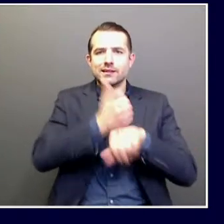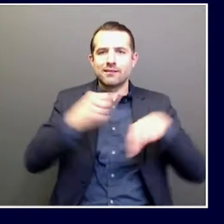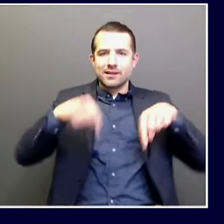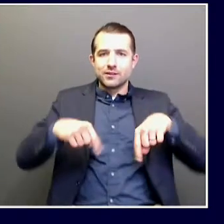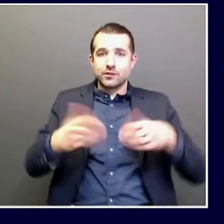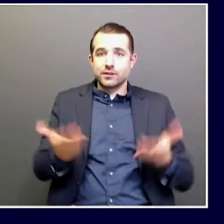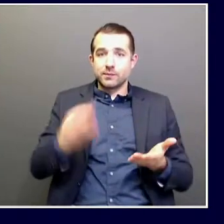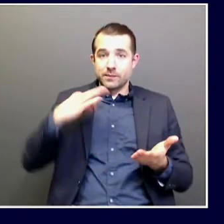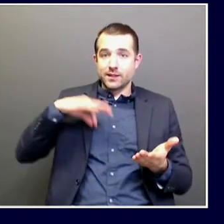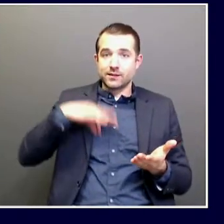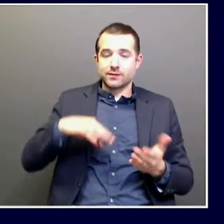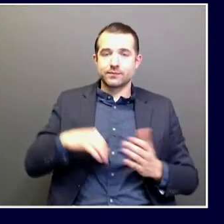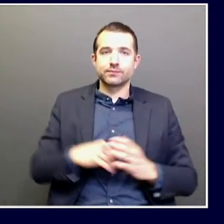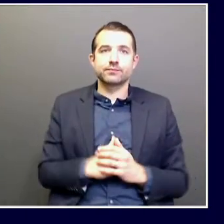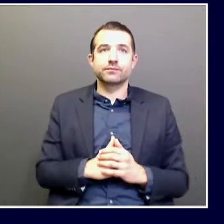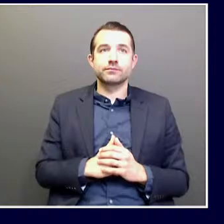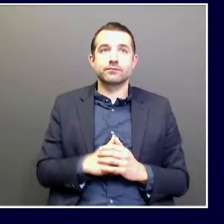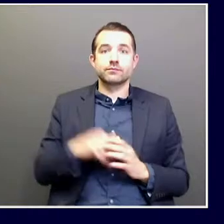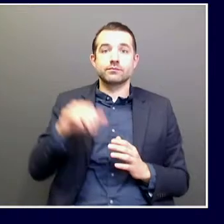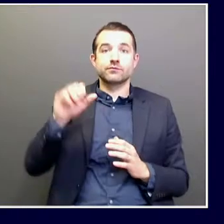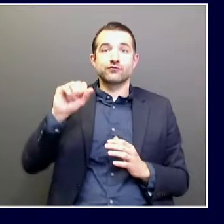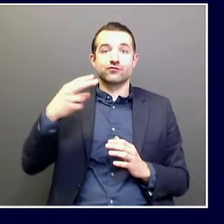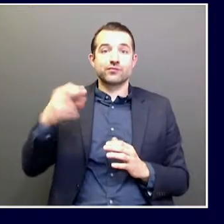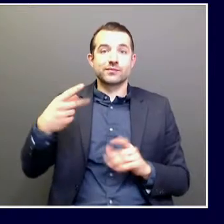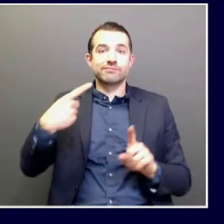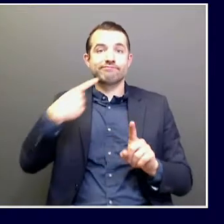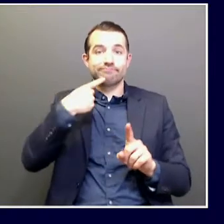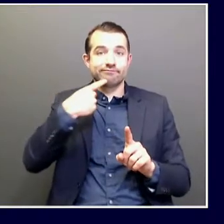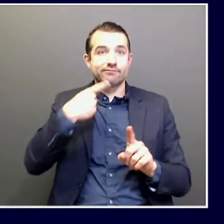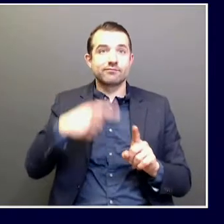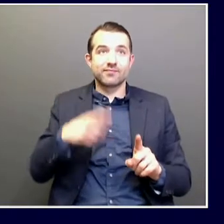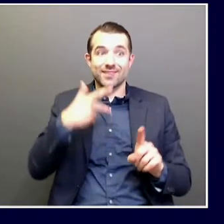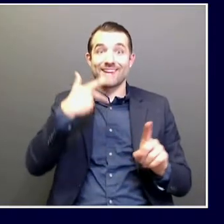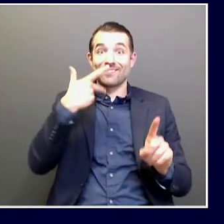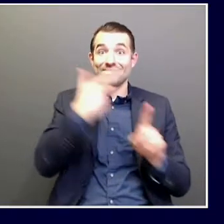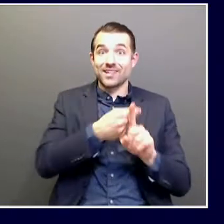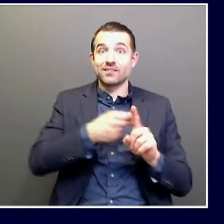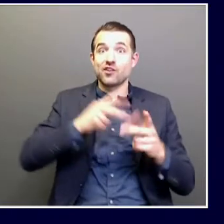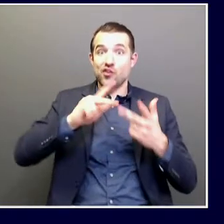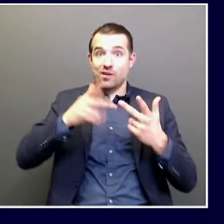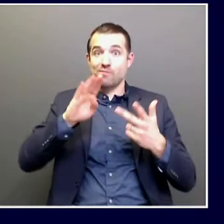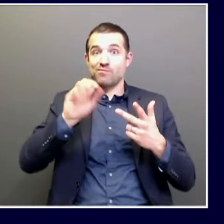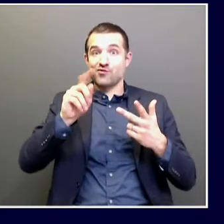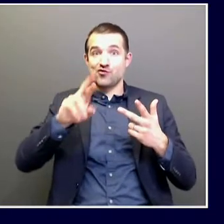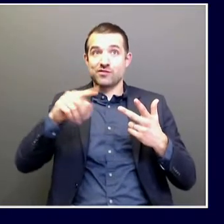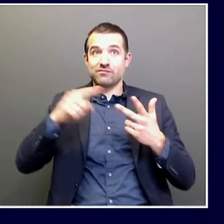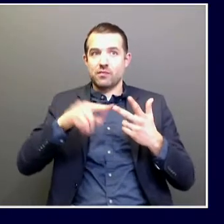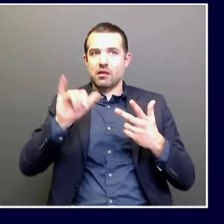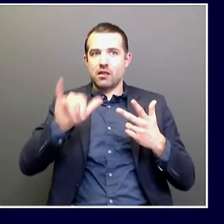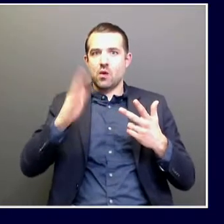So our first line of defense is vaccination, but we have no plans to change our protocols at this time.